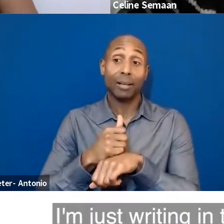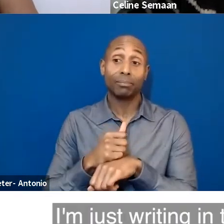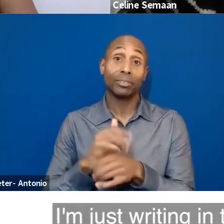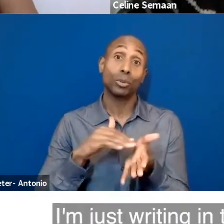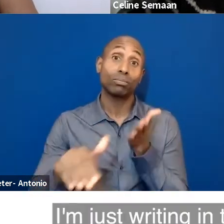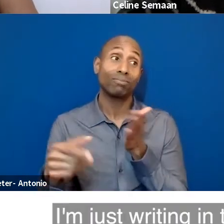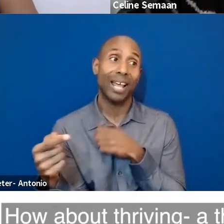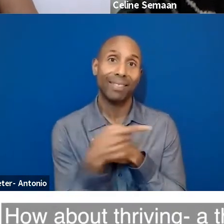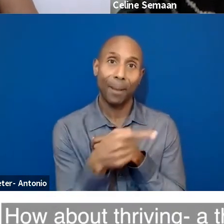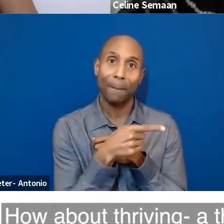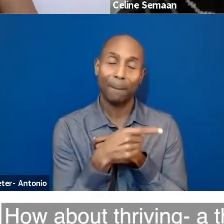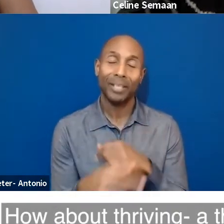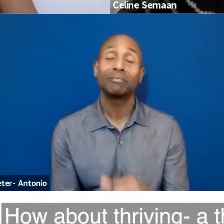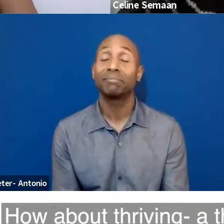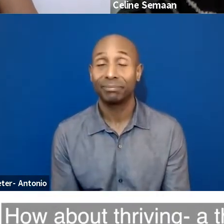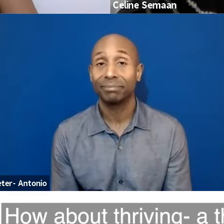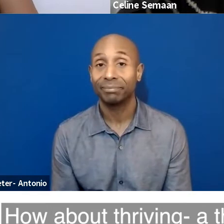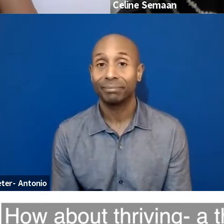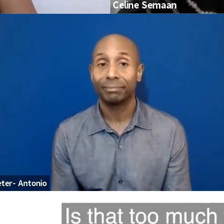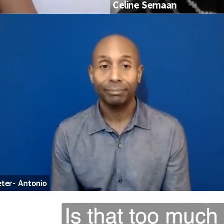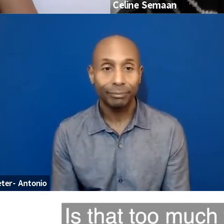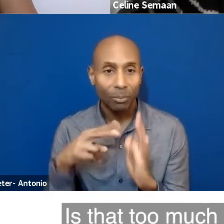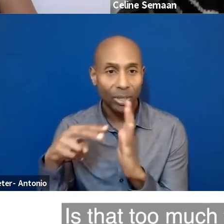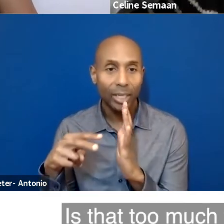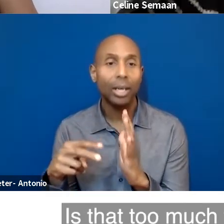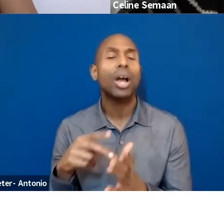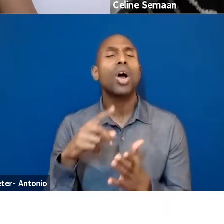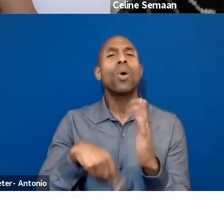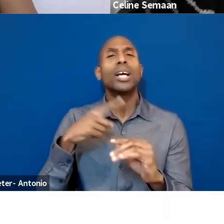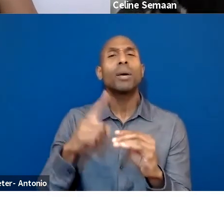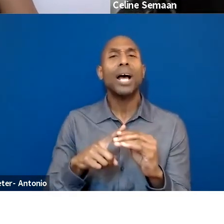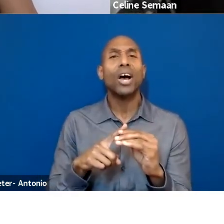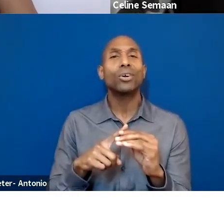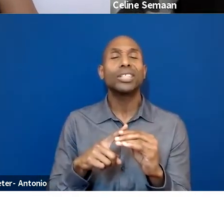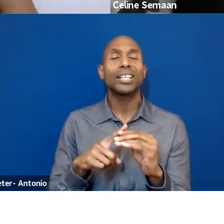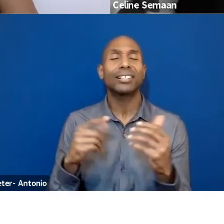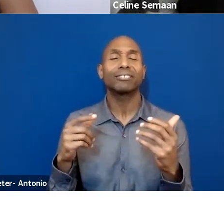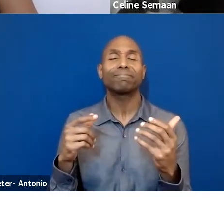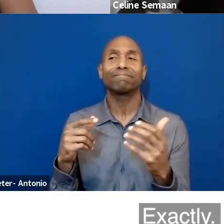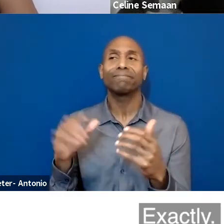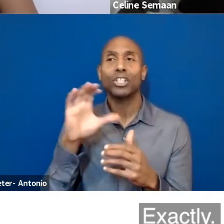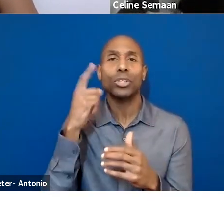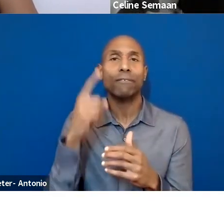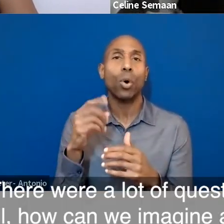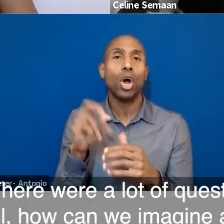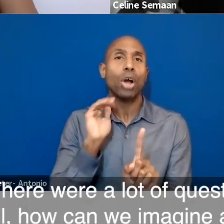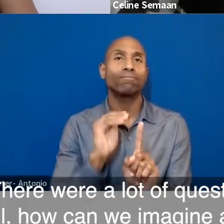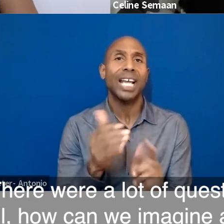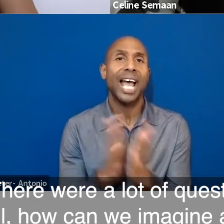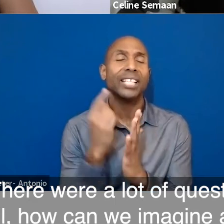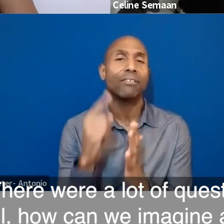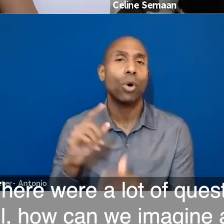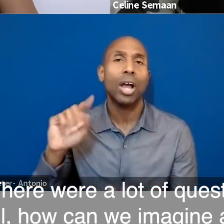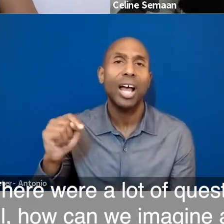I'm just writing in the chat, how about a thriving wage? Is that too much to ask? I hope not. I hope not. Exactly. There were a